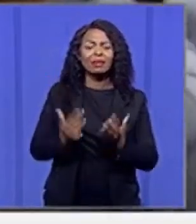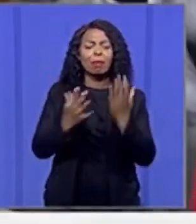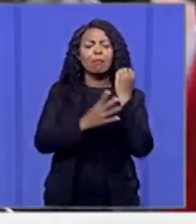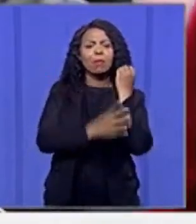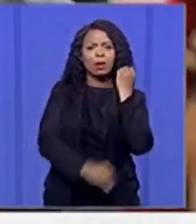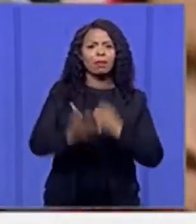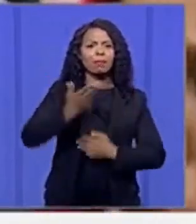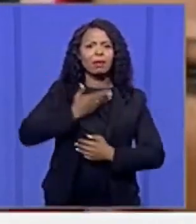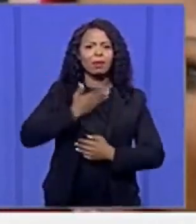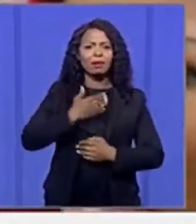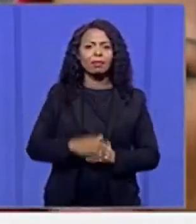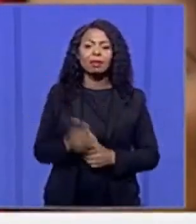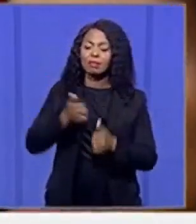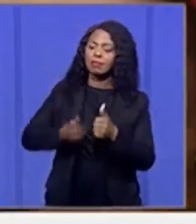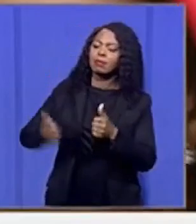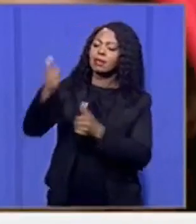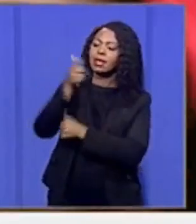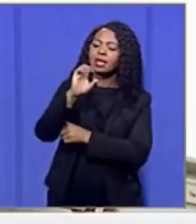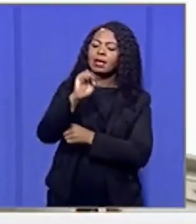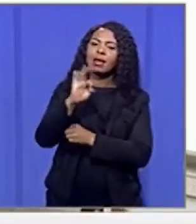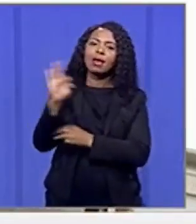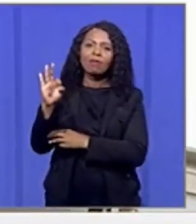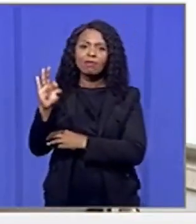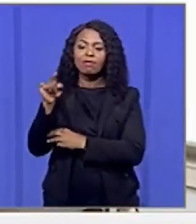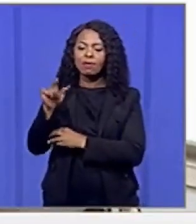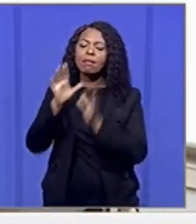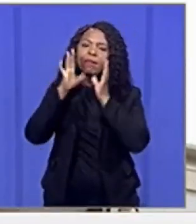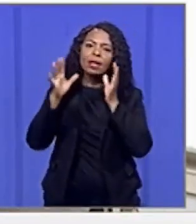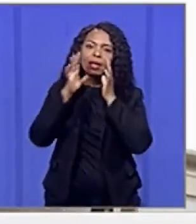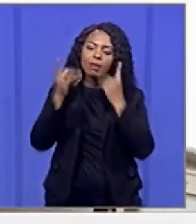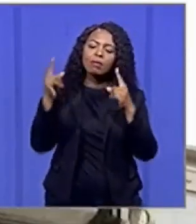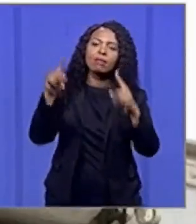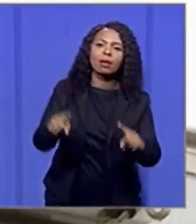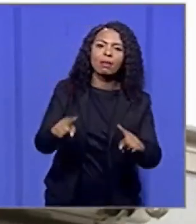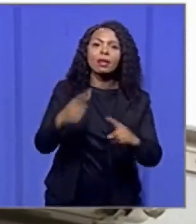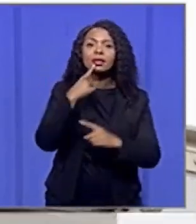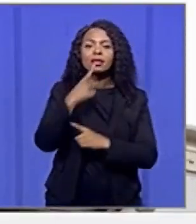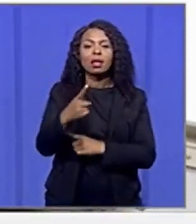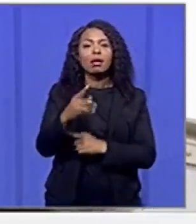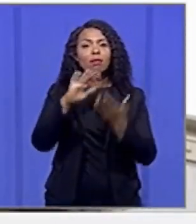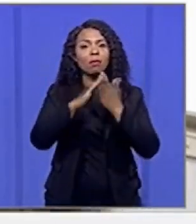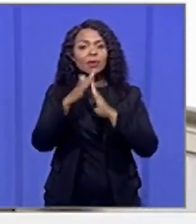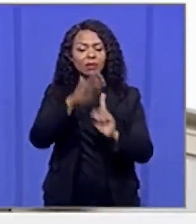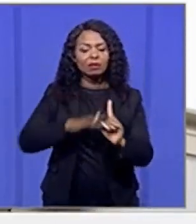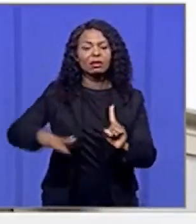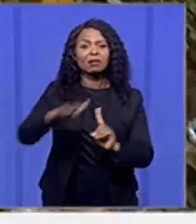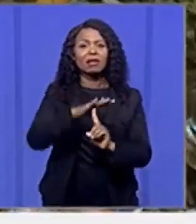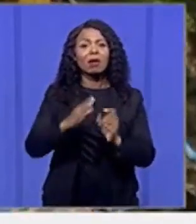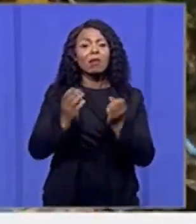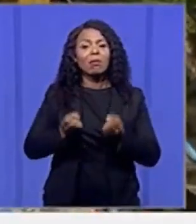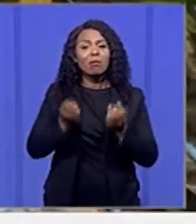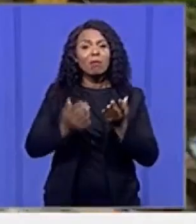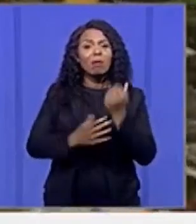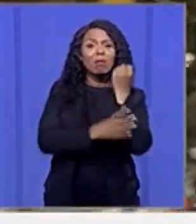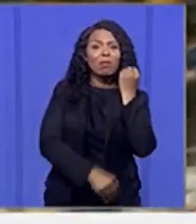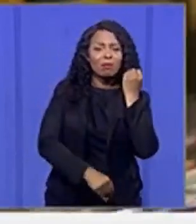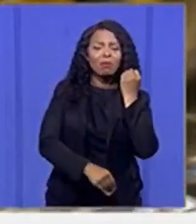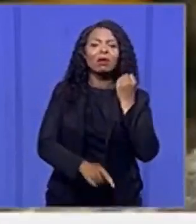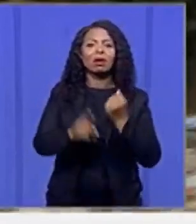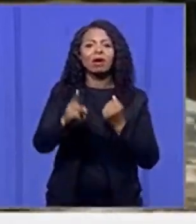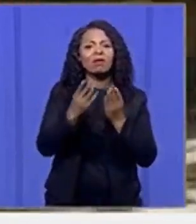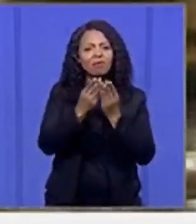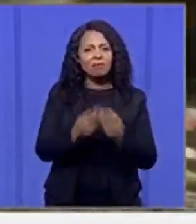ditirelo. Moetapele wa EFF Julius Malema o golofeditse badudi gore mathata a bona a kabo e fokolago ya ditirelo a tla fela ge